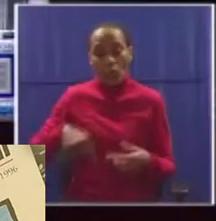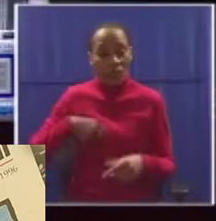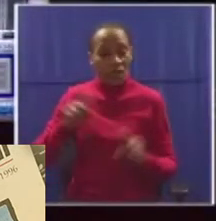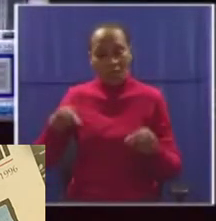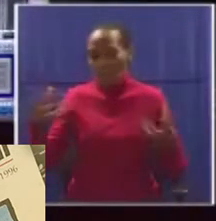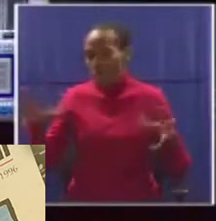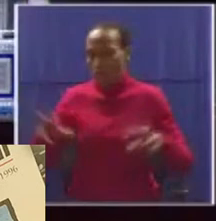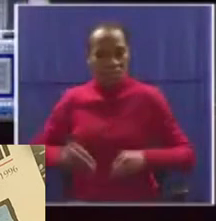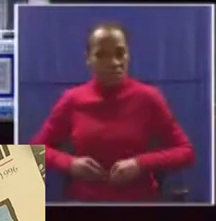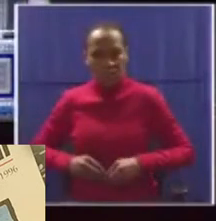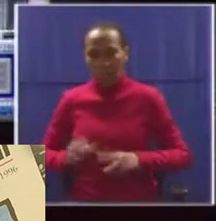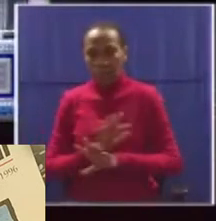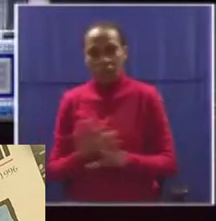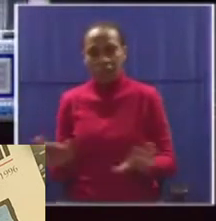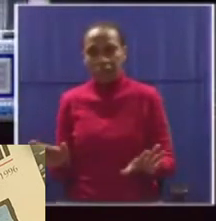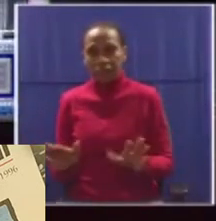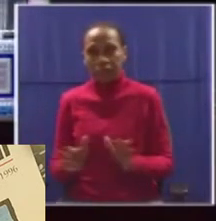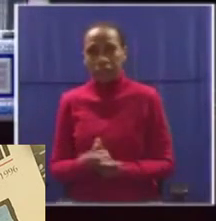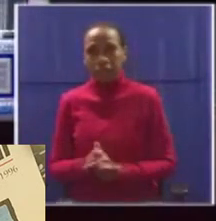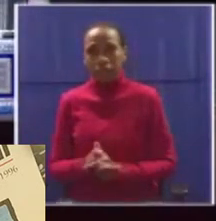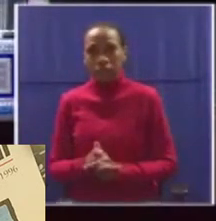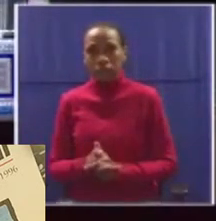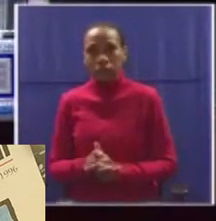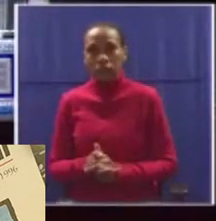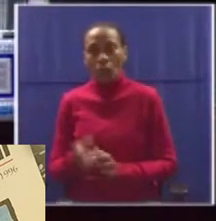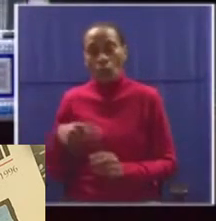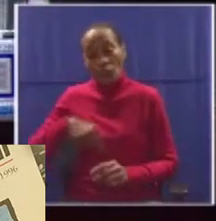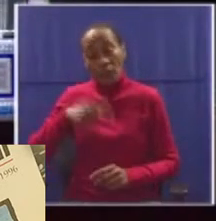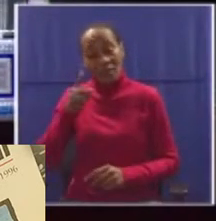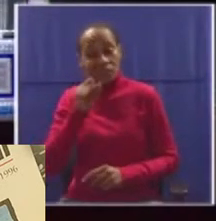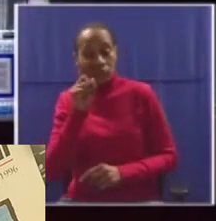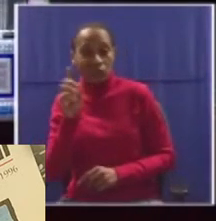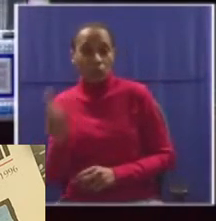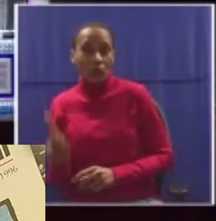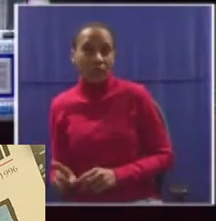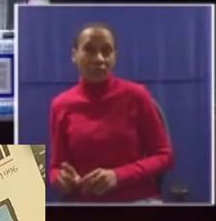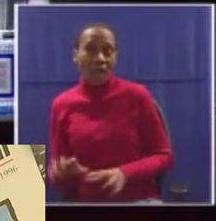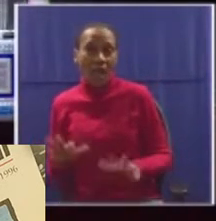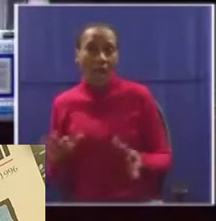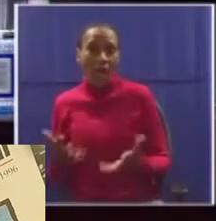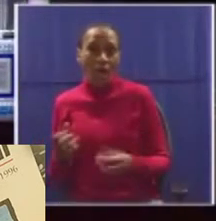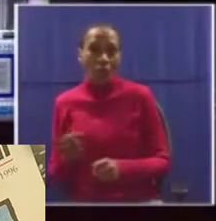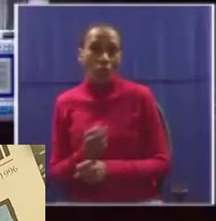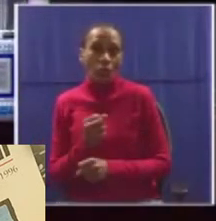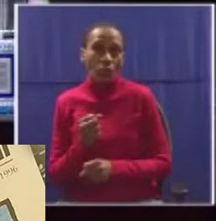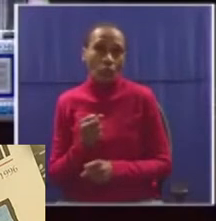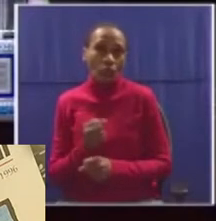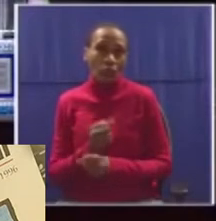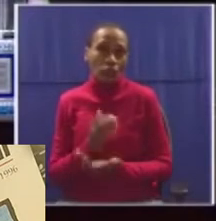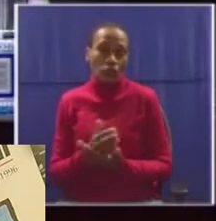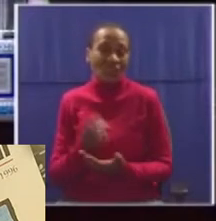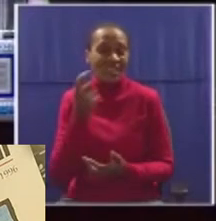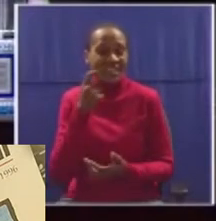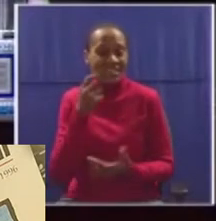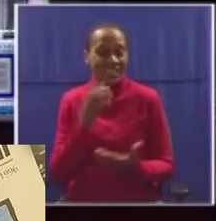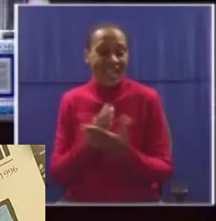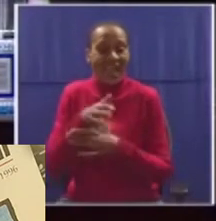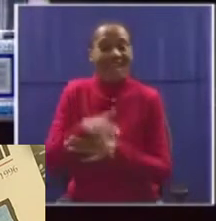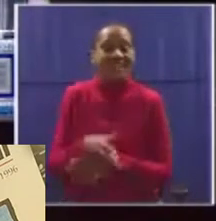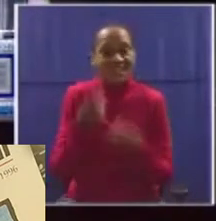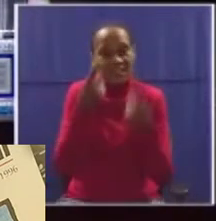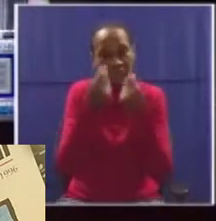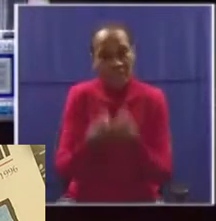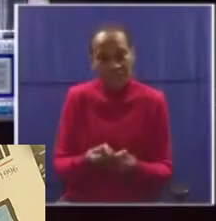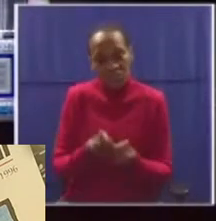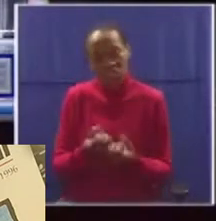must not allow to happen we must also look at ways of providing easier access to finance for